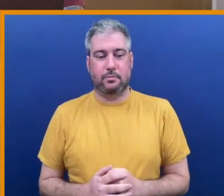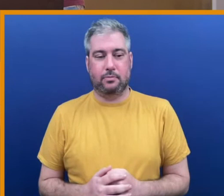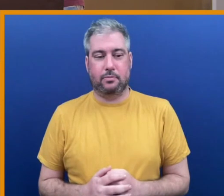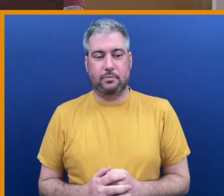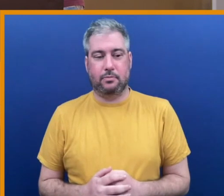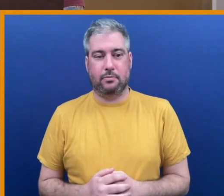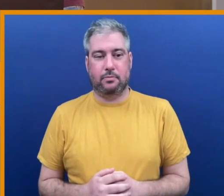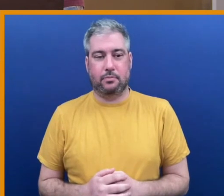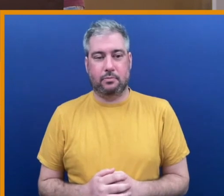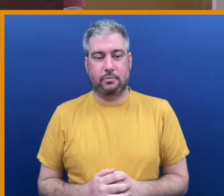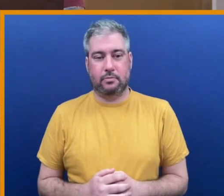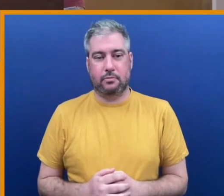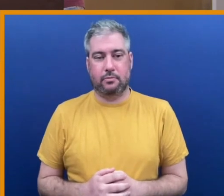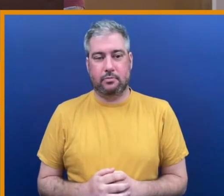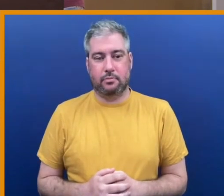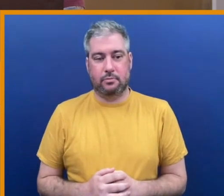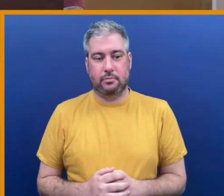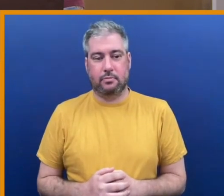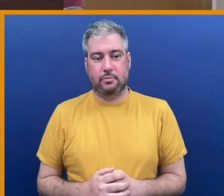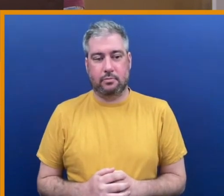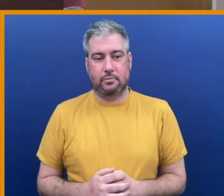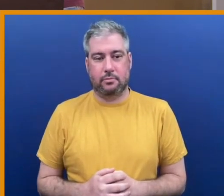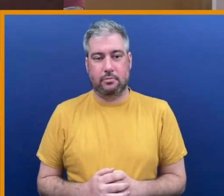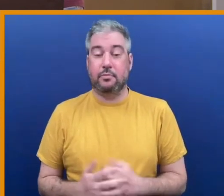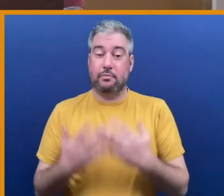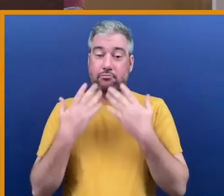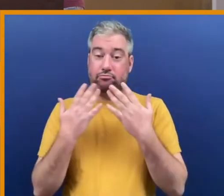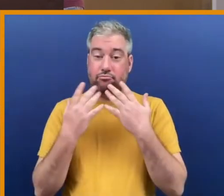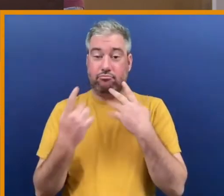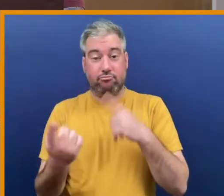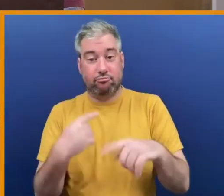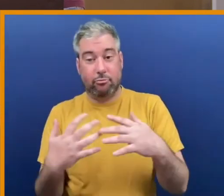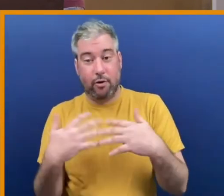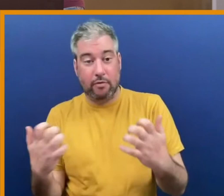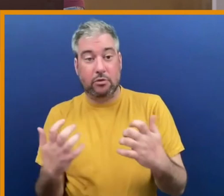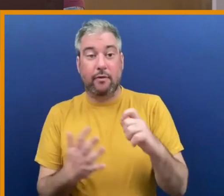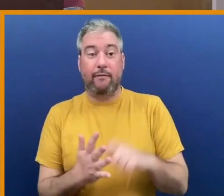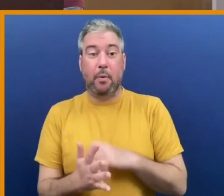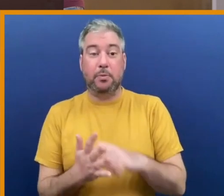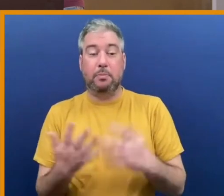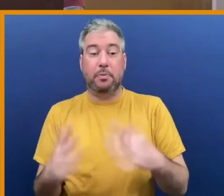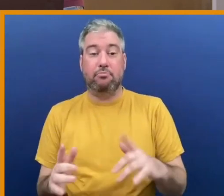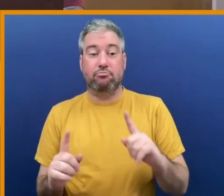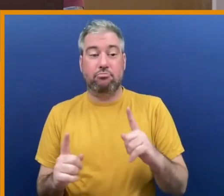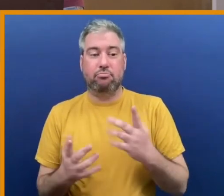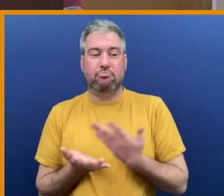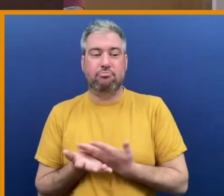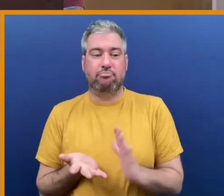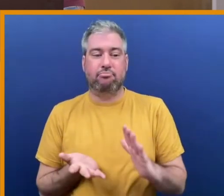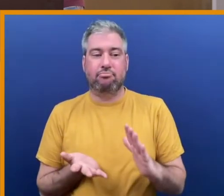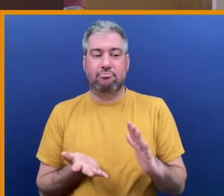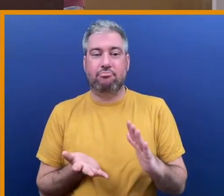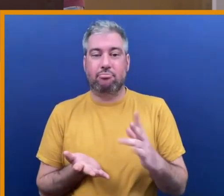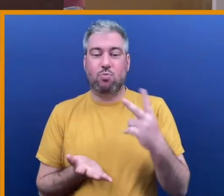Thank you very much, conference. That vote was even more clearly carried than the amendment. We have 250 in